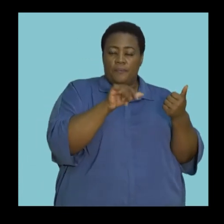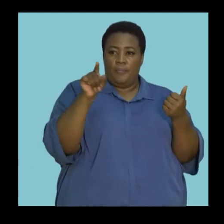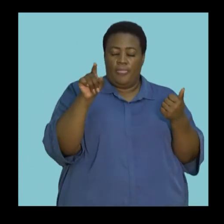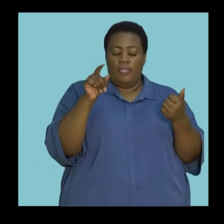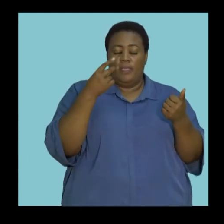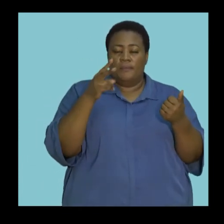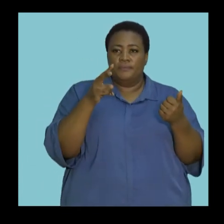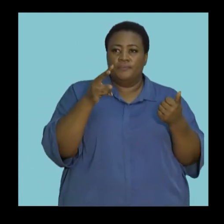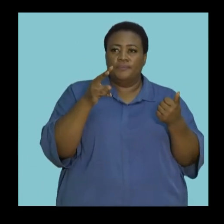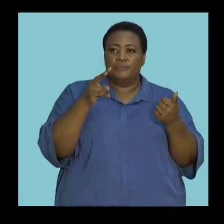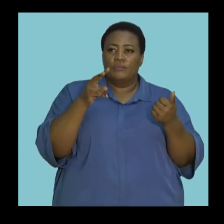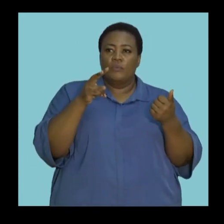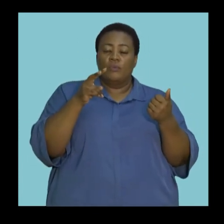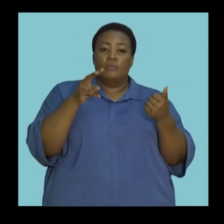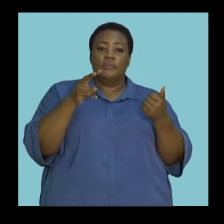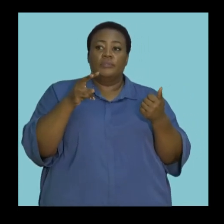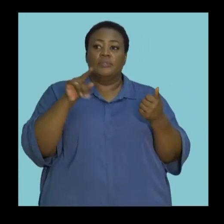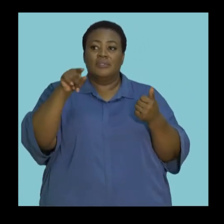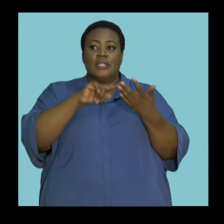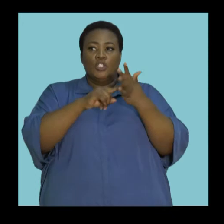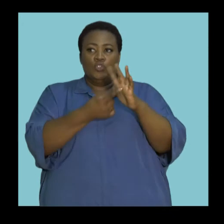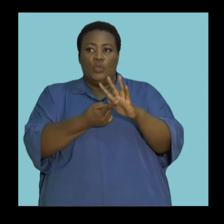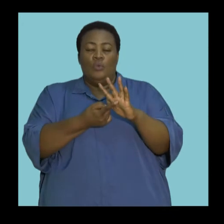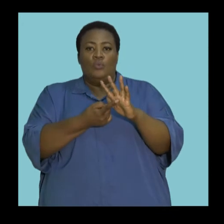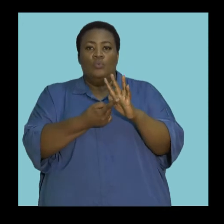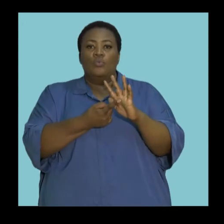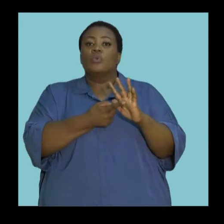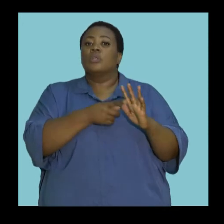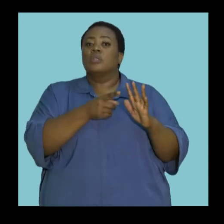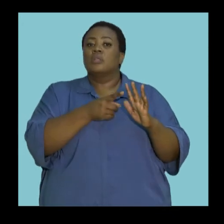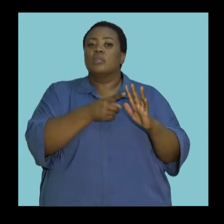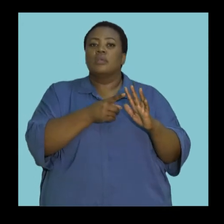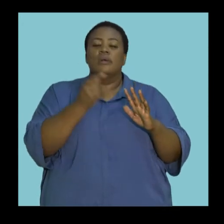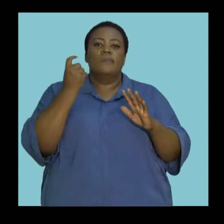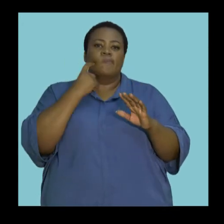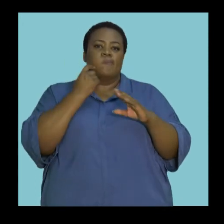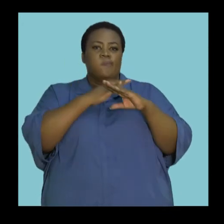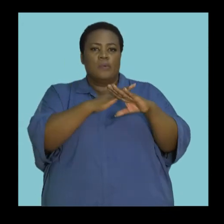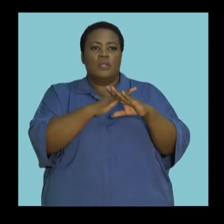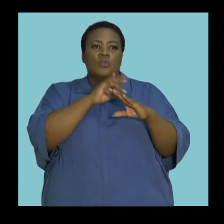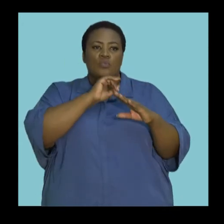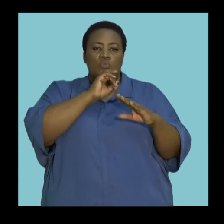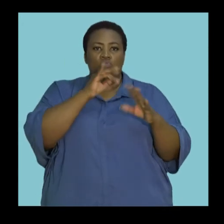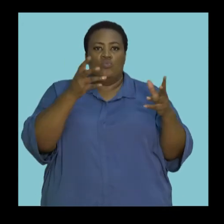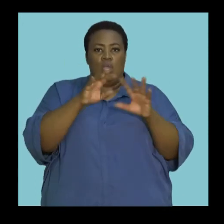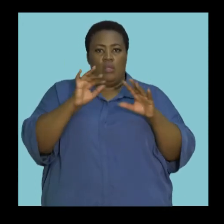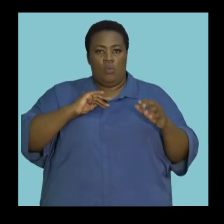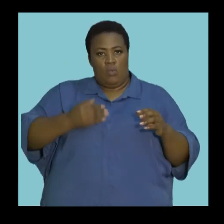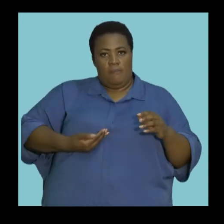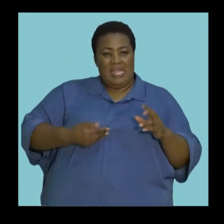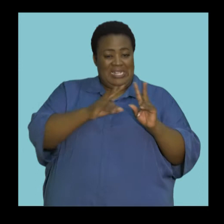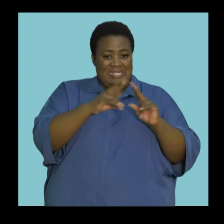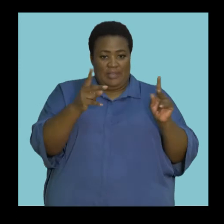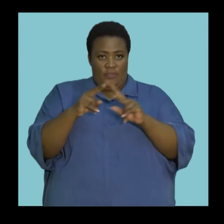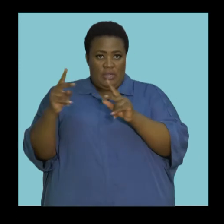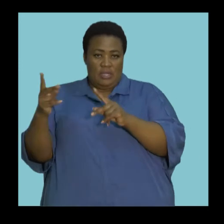here we look at it. So here it's the pie chart showing the contraceptive used among a sample of women. So it's the different